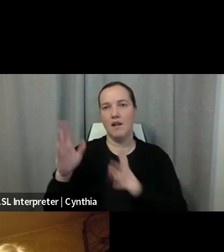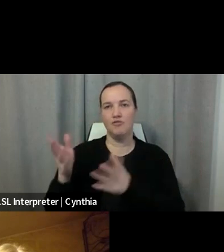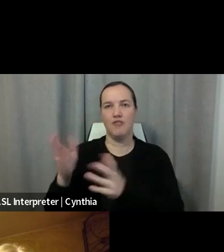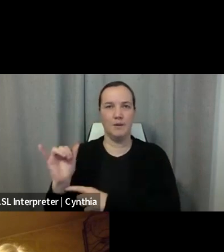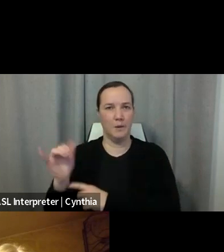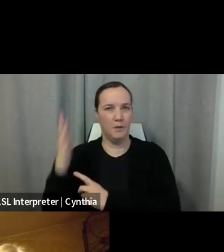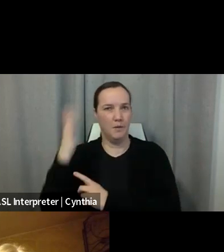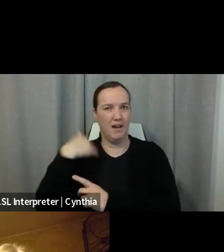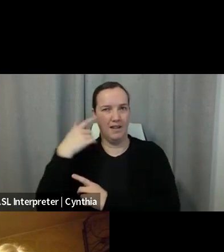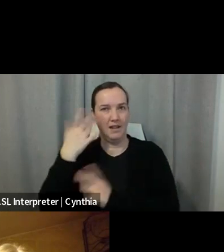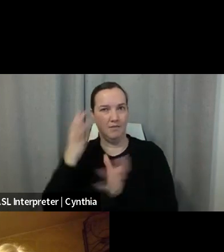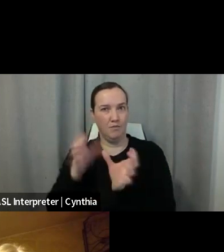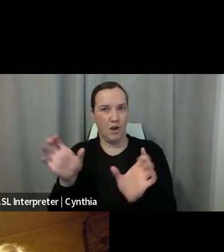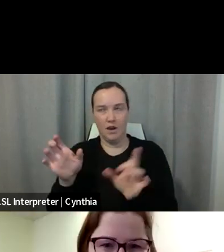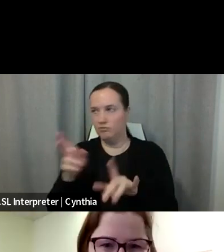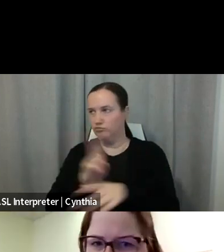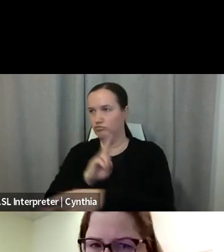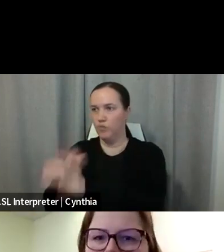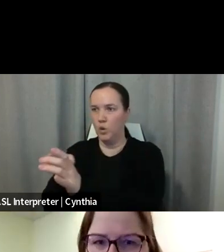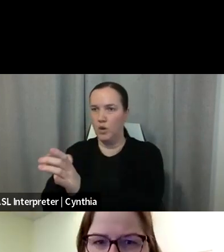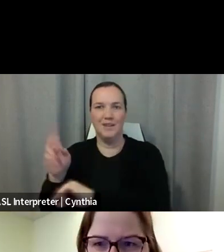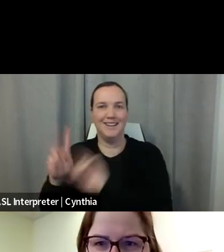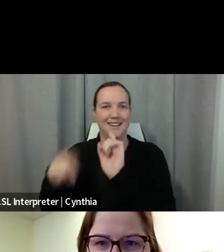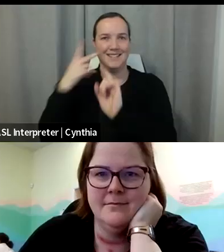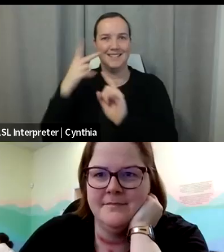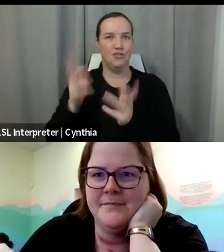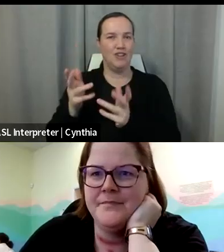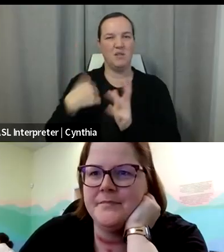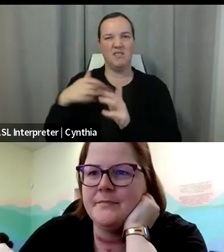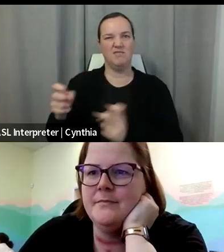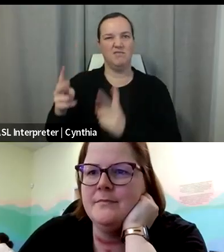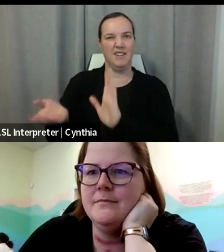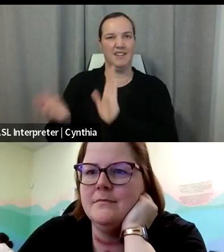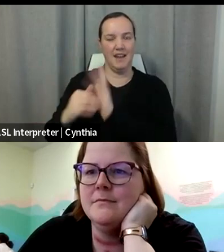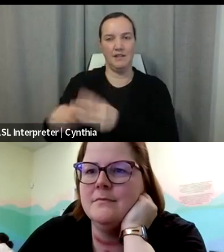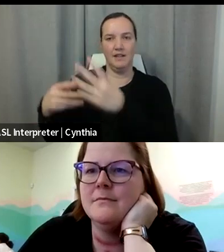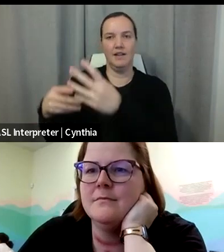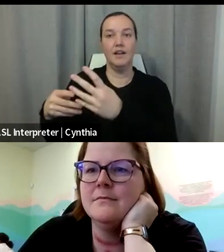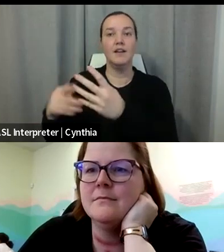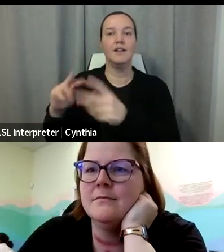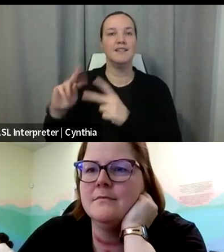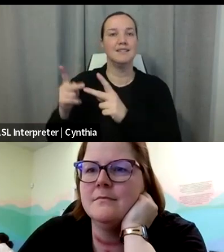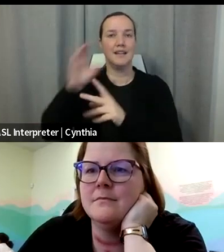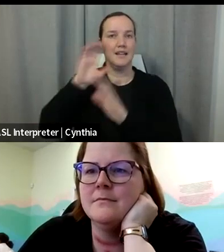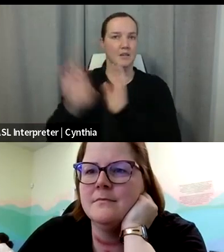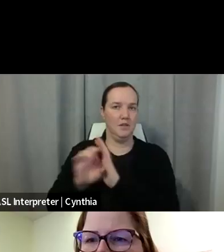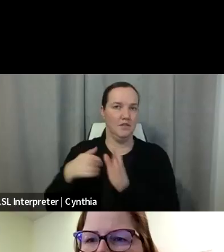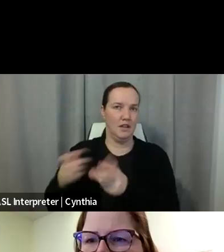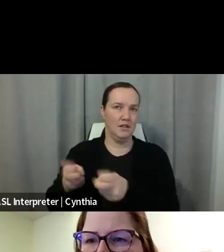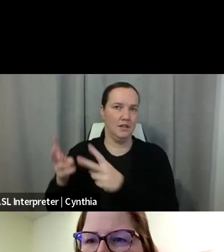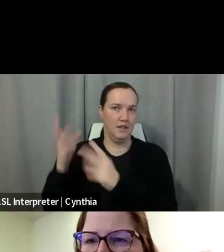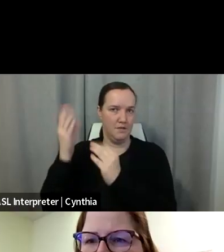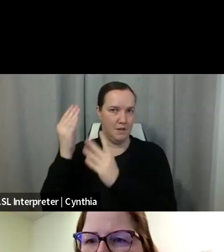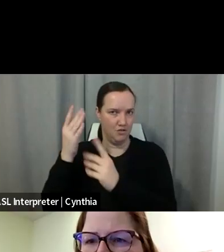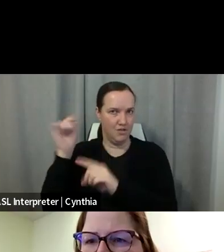it might not show up. So I'll put it again. And the second image as well, we put the information in the chat. So, and you can also,